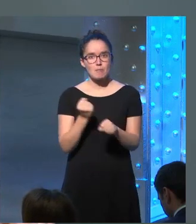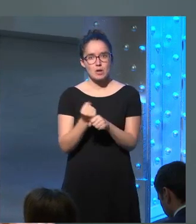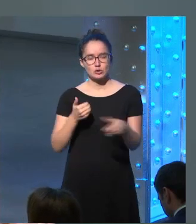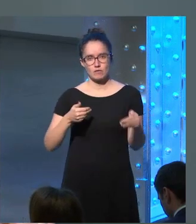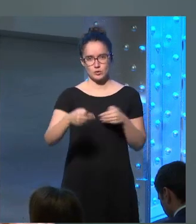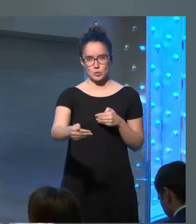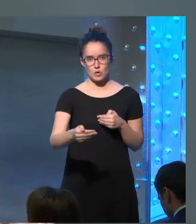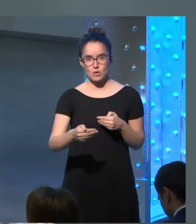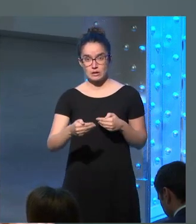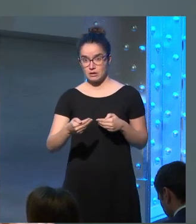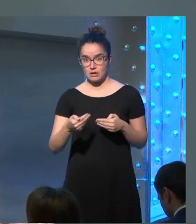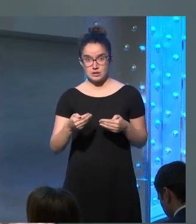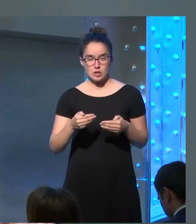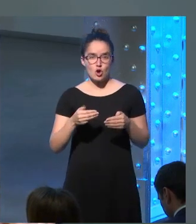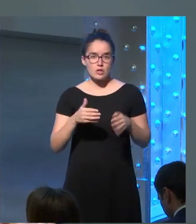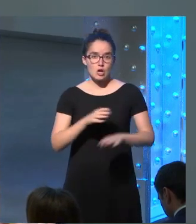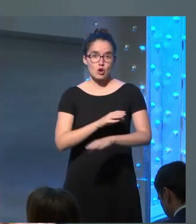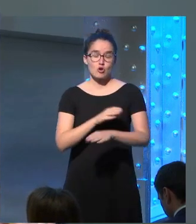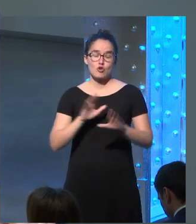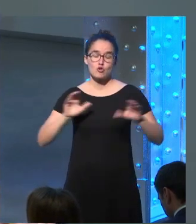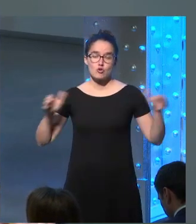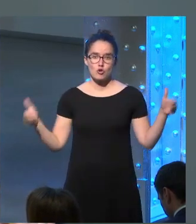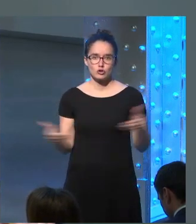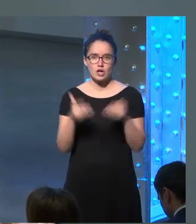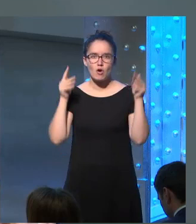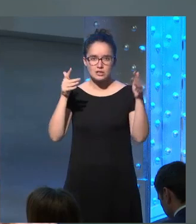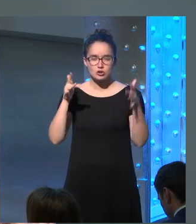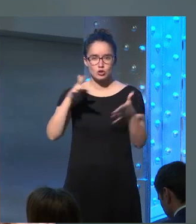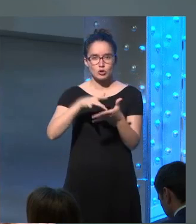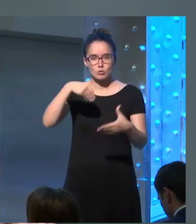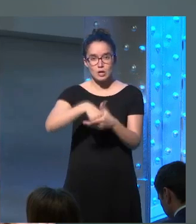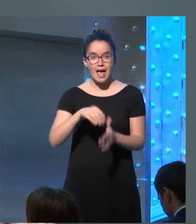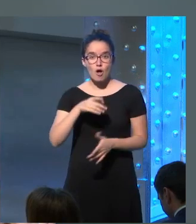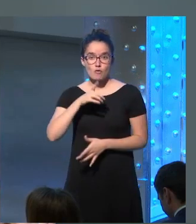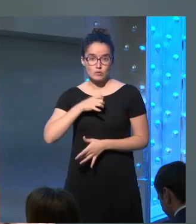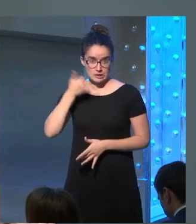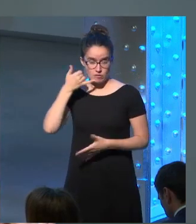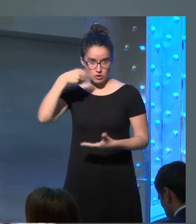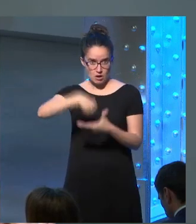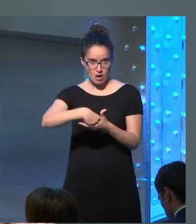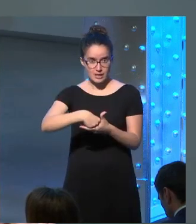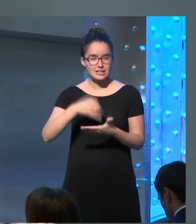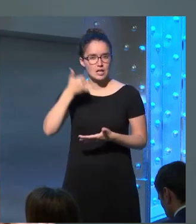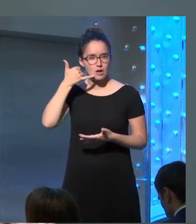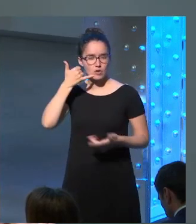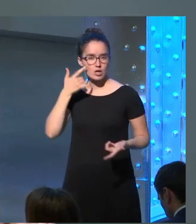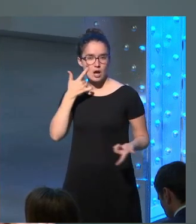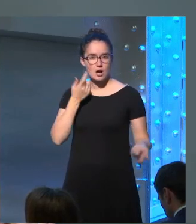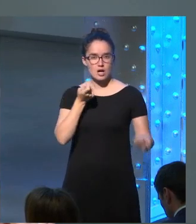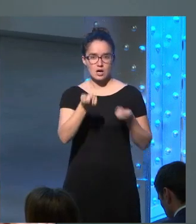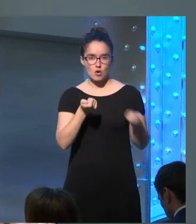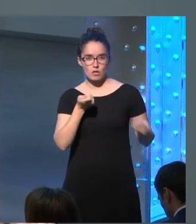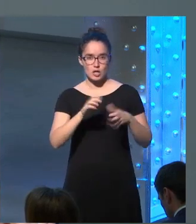take place in future employments, future jobs. In the consulting committee, we have